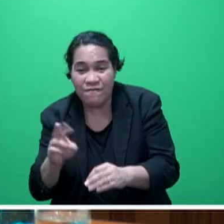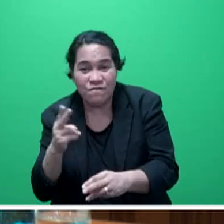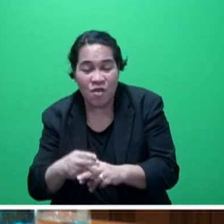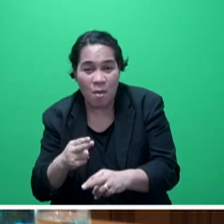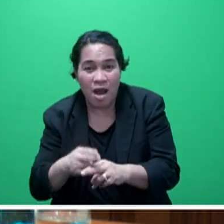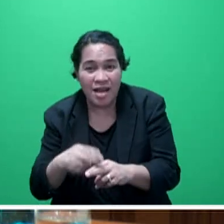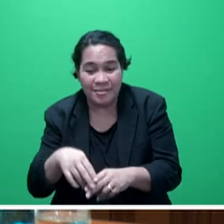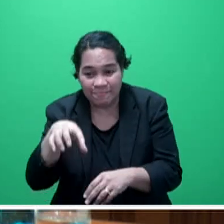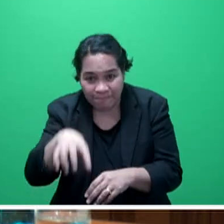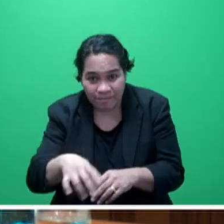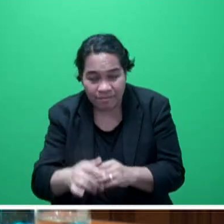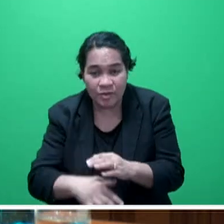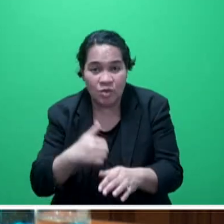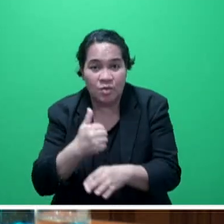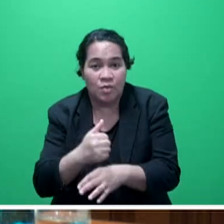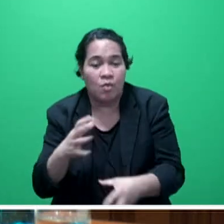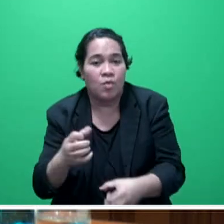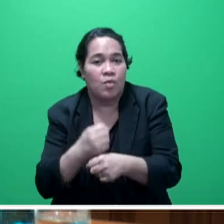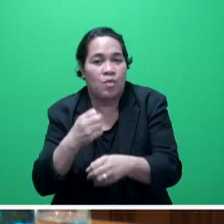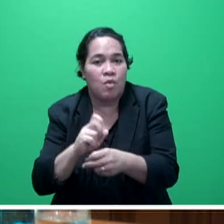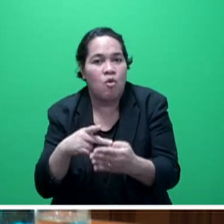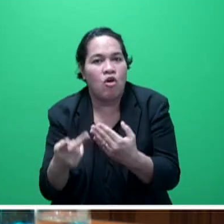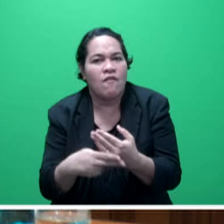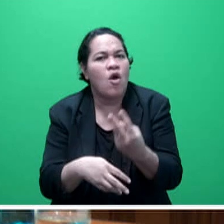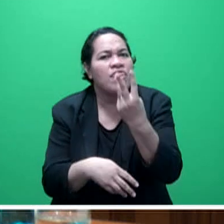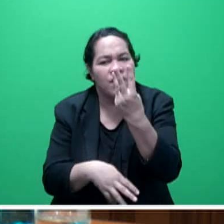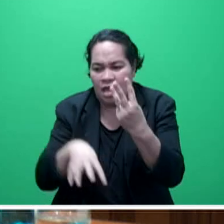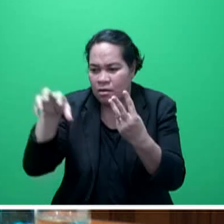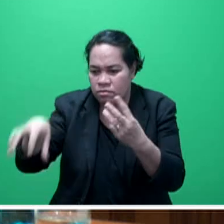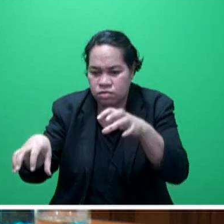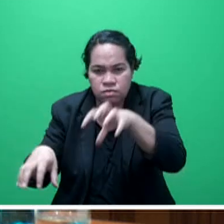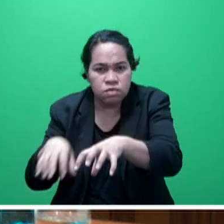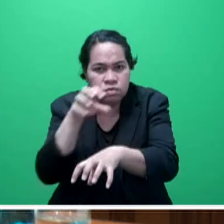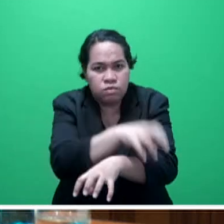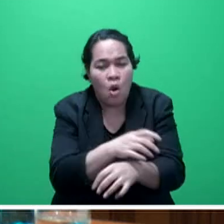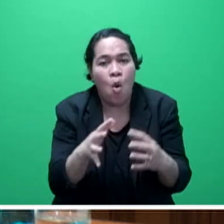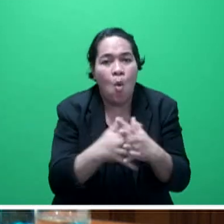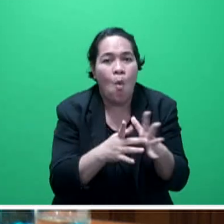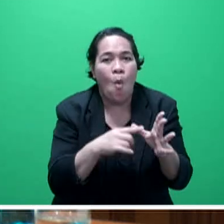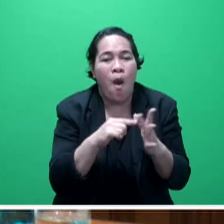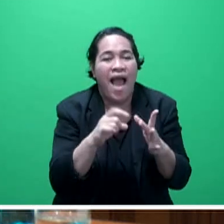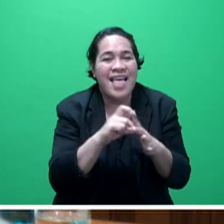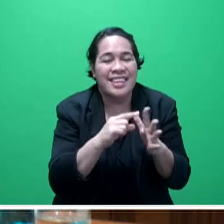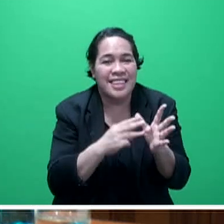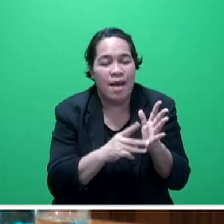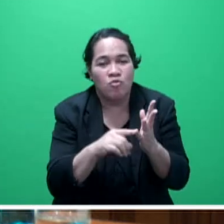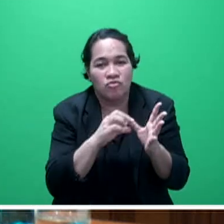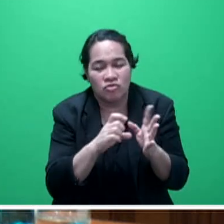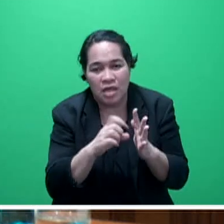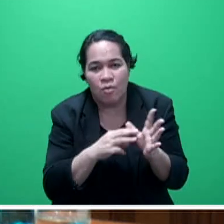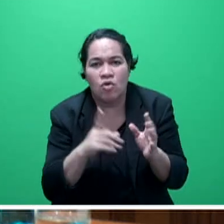program was used to complete the works of 3 informal settlements, which are Waindamundamu, Duvu, and